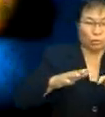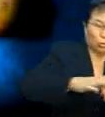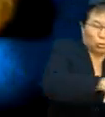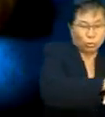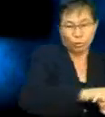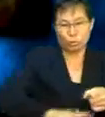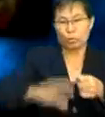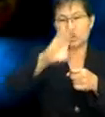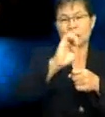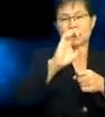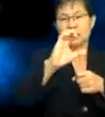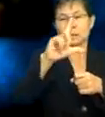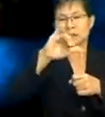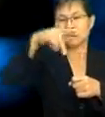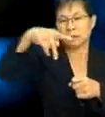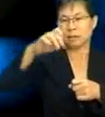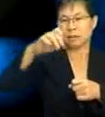total eclipse of the sun.